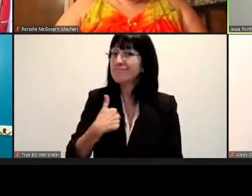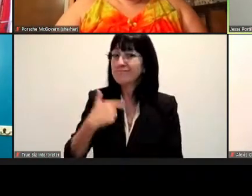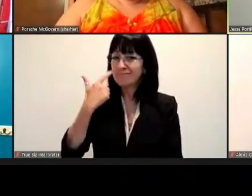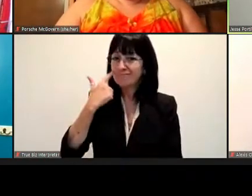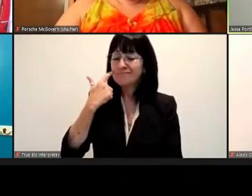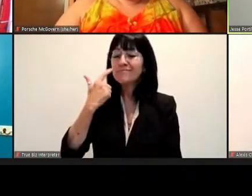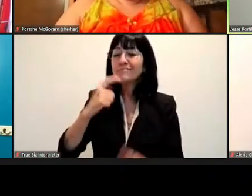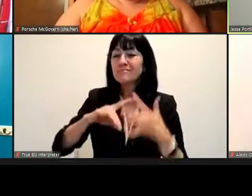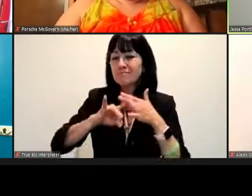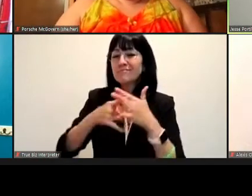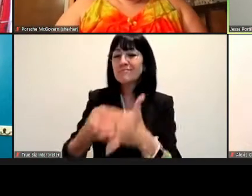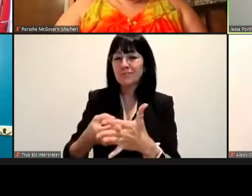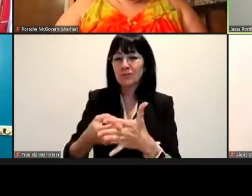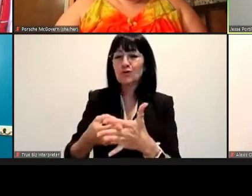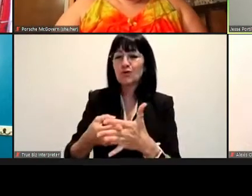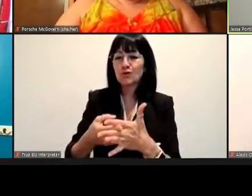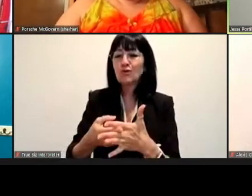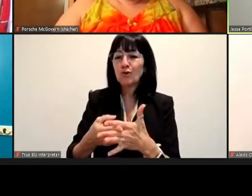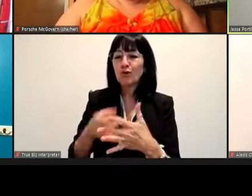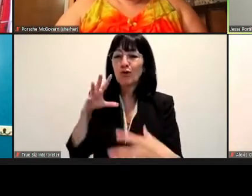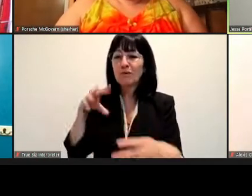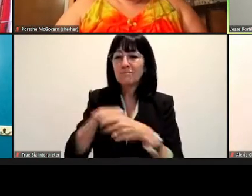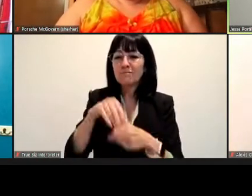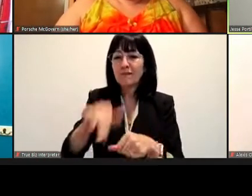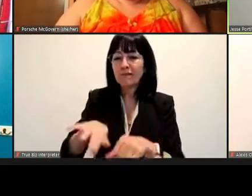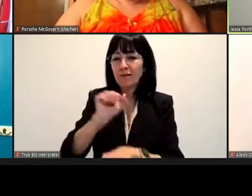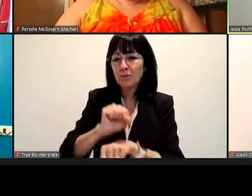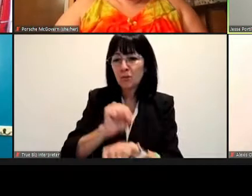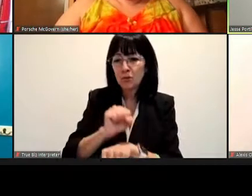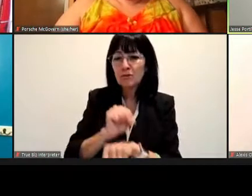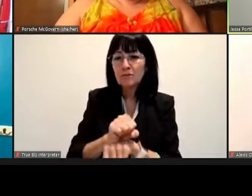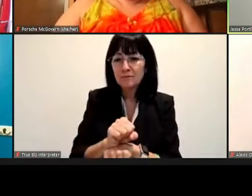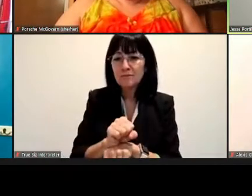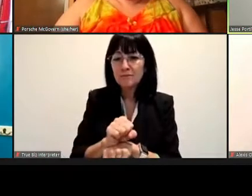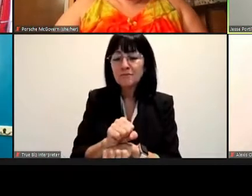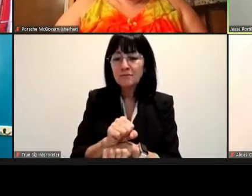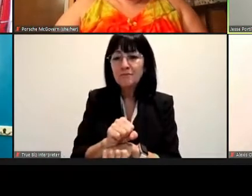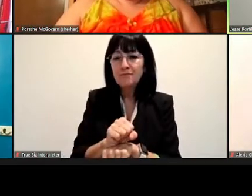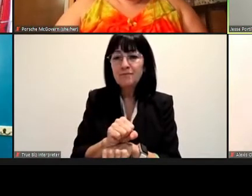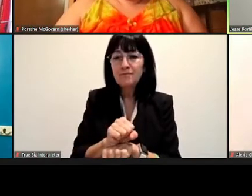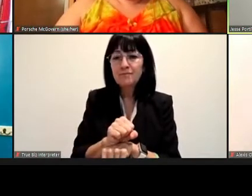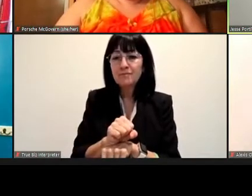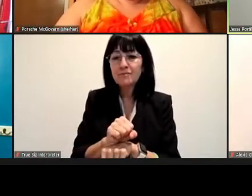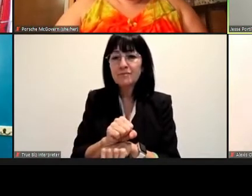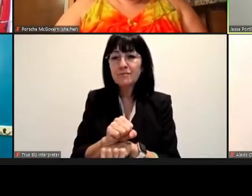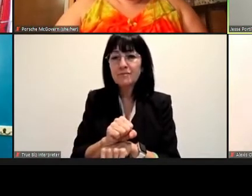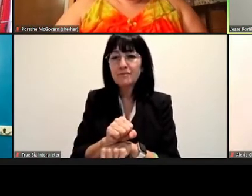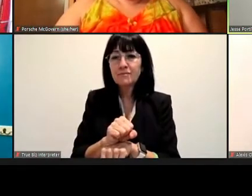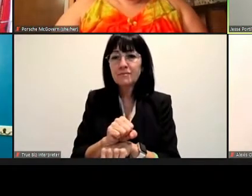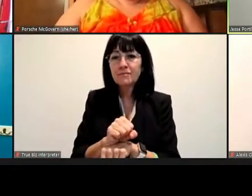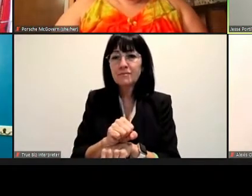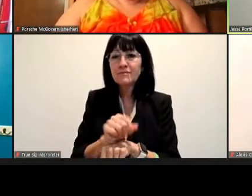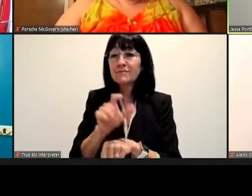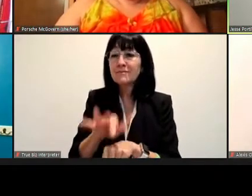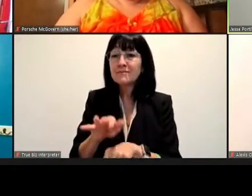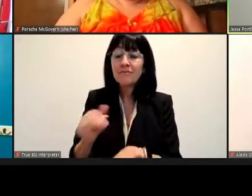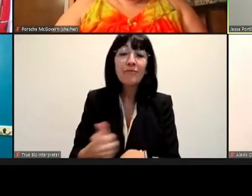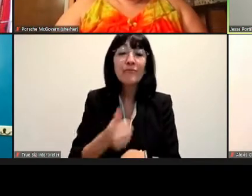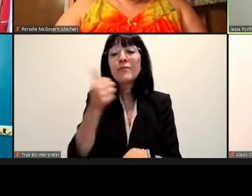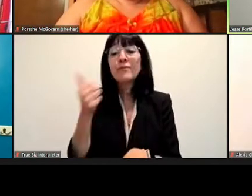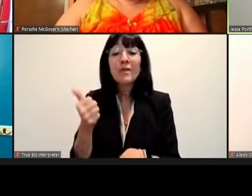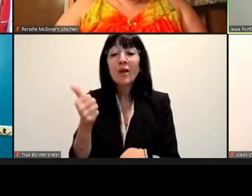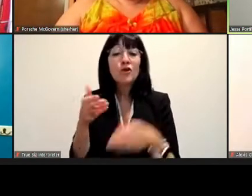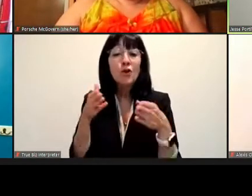been any success about that. But I think it's just another way of sort of humanizing